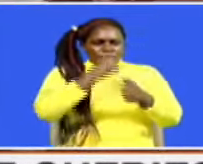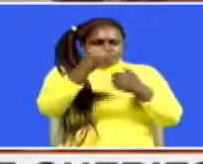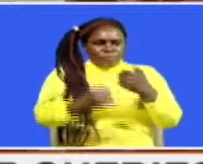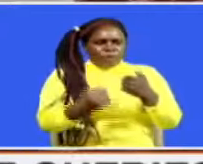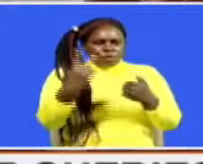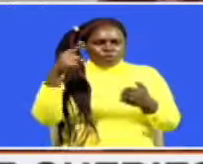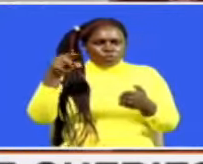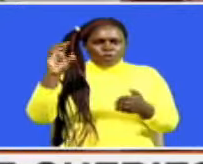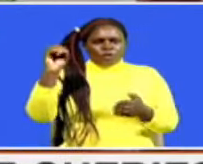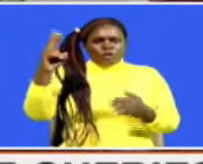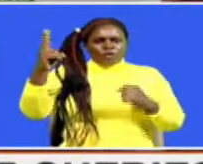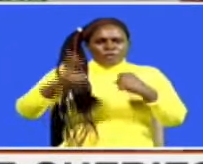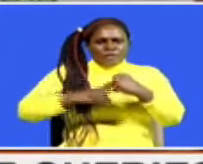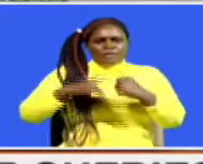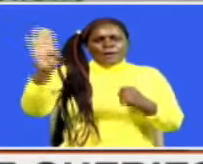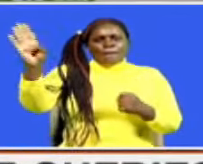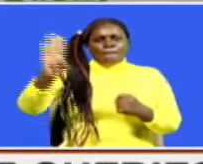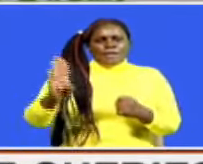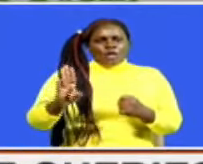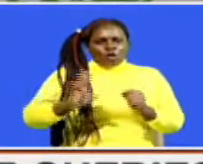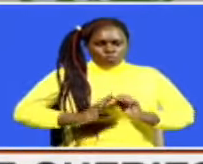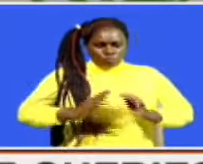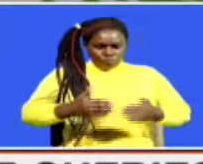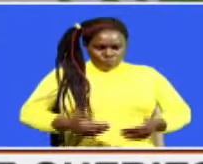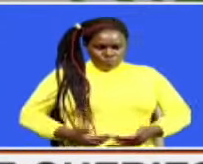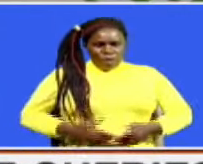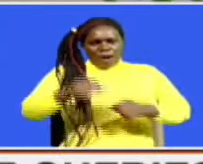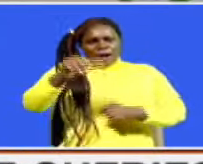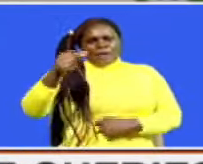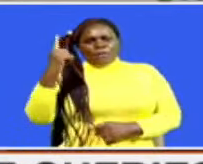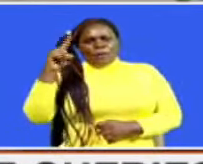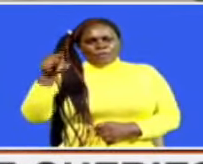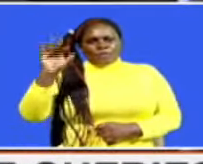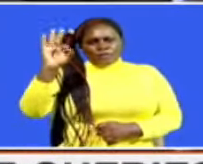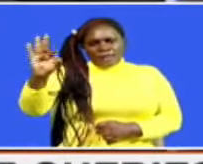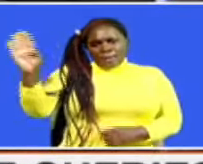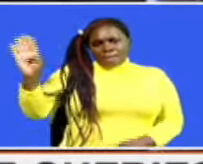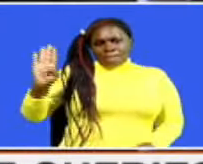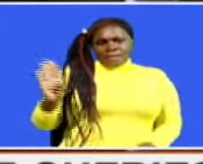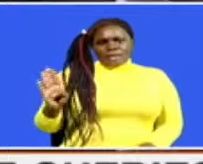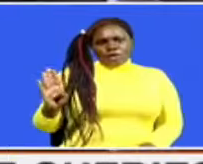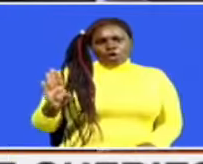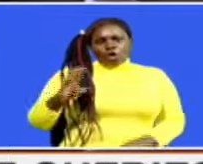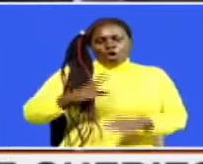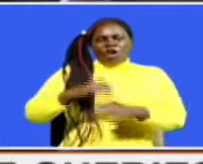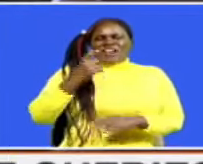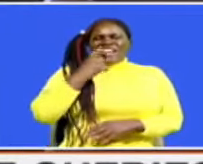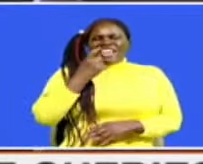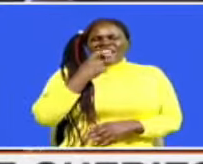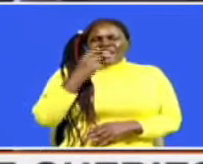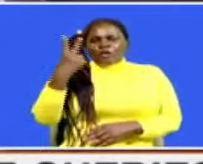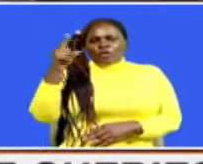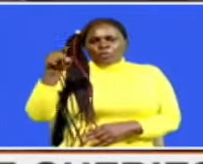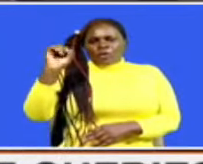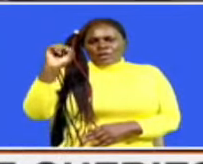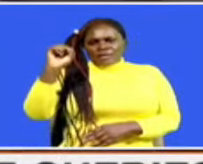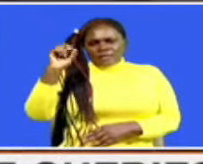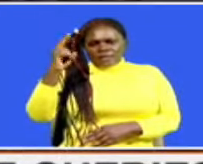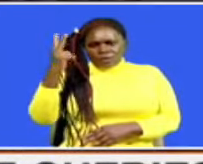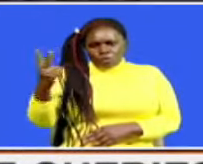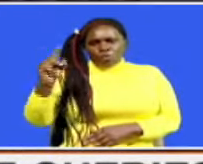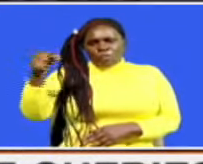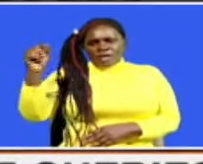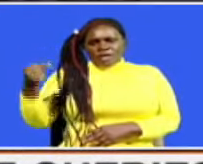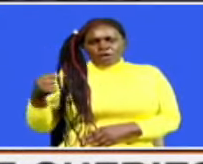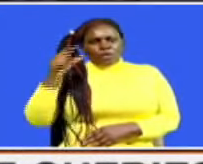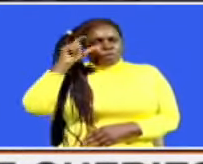include 2.07 billion shillings on maternity, while 1.3 billion shillings on dental and 2.2 million shillings